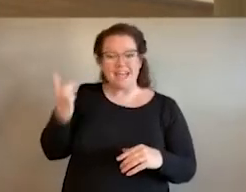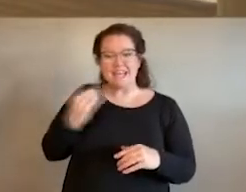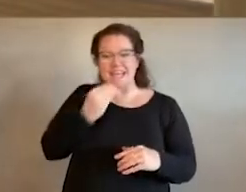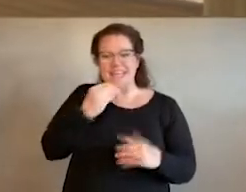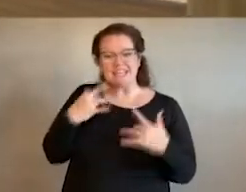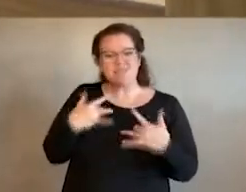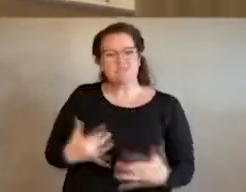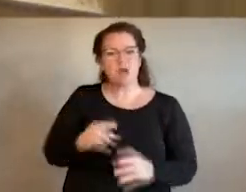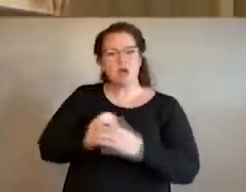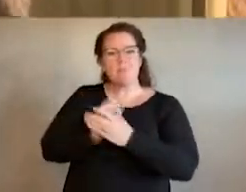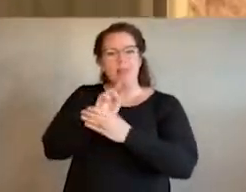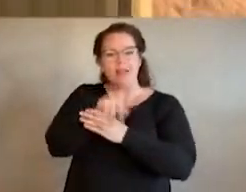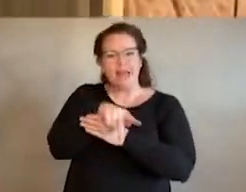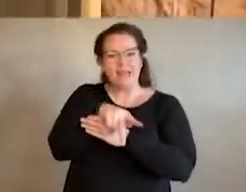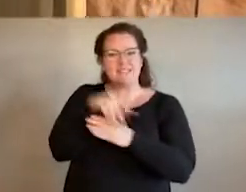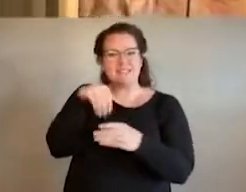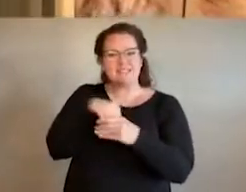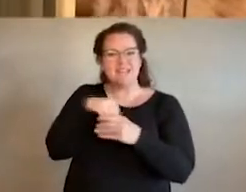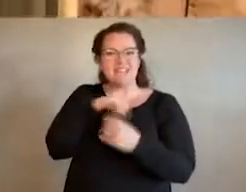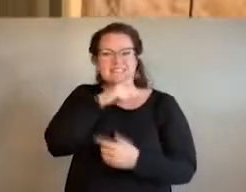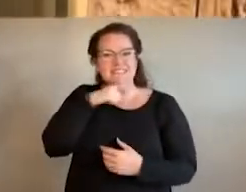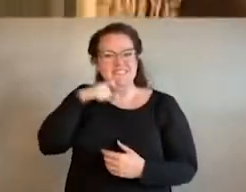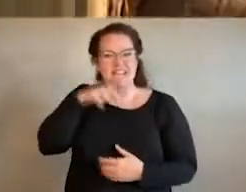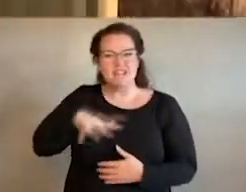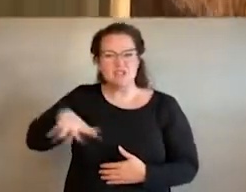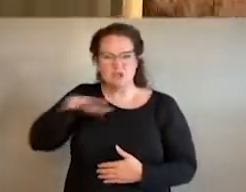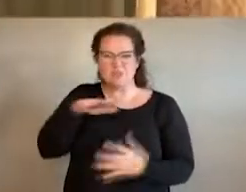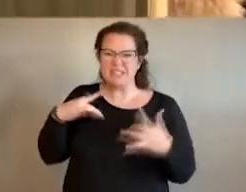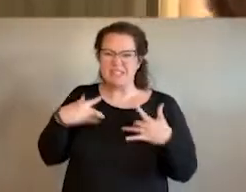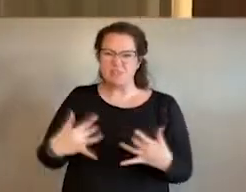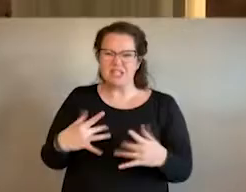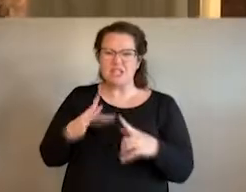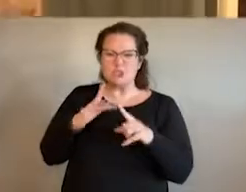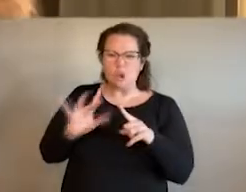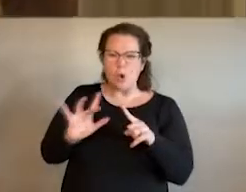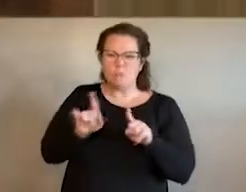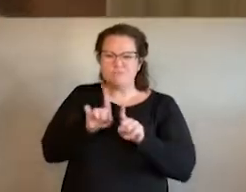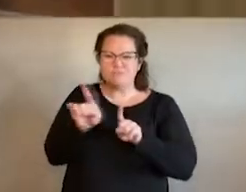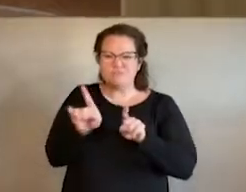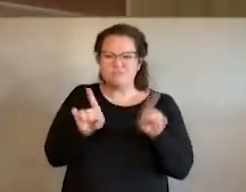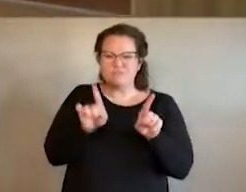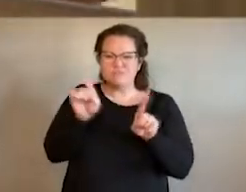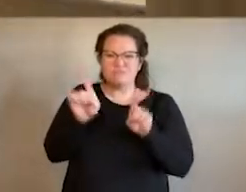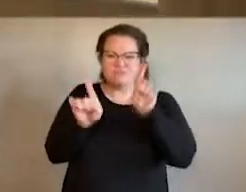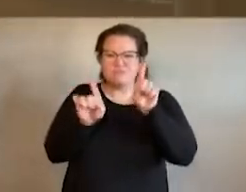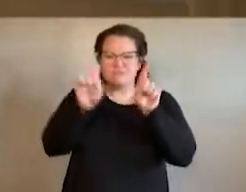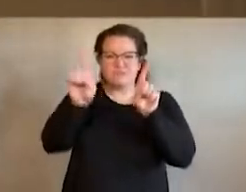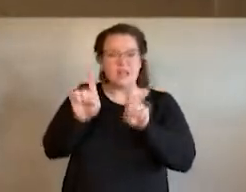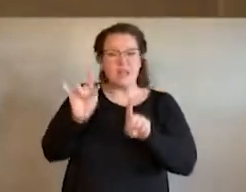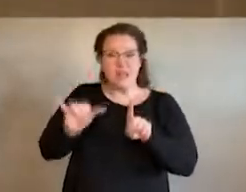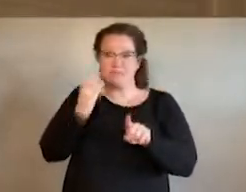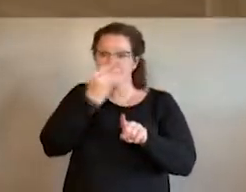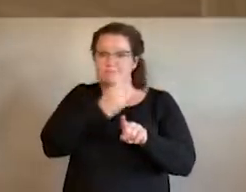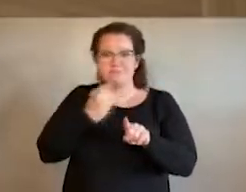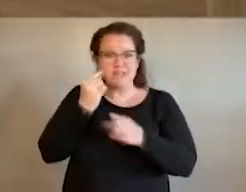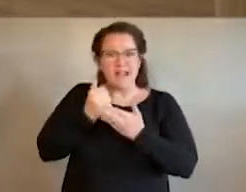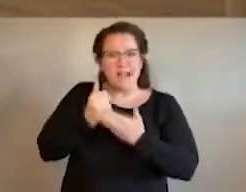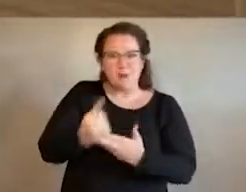plants. Desert plants are very unforgiving. They're very thorny. Yeah. And he gets bullied by her.